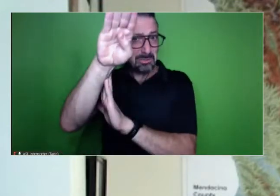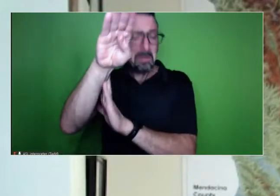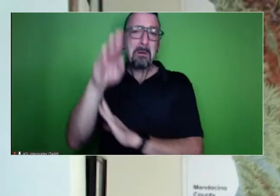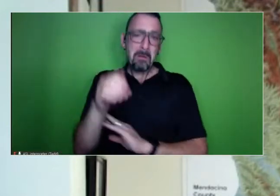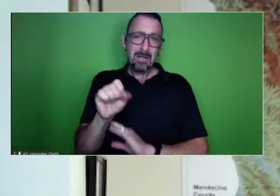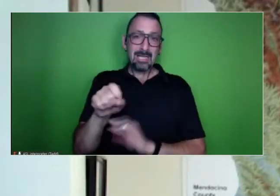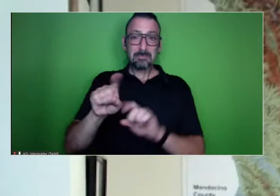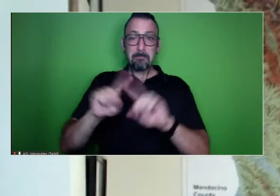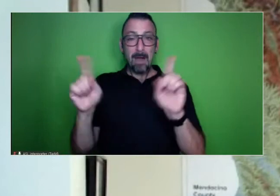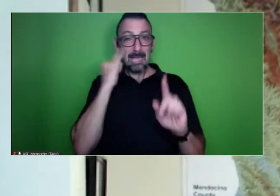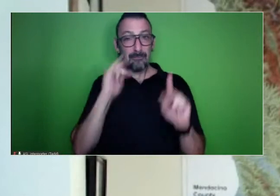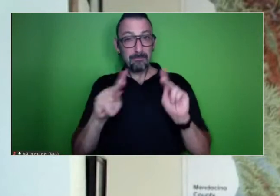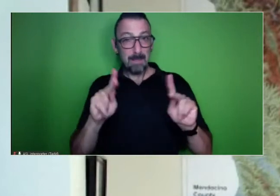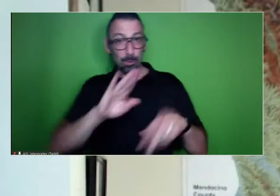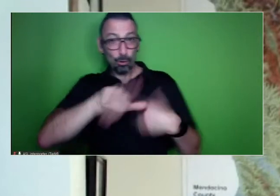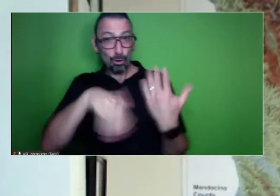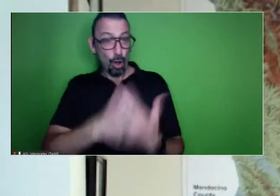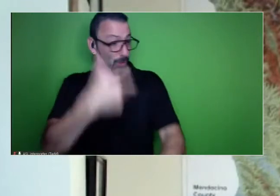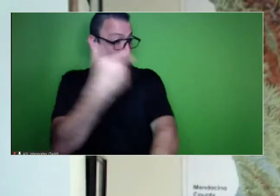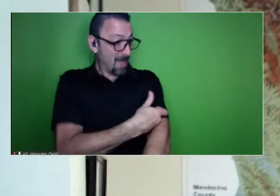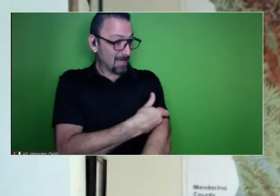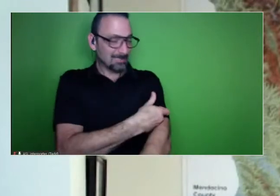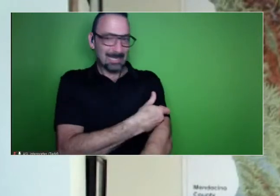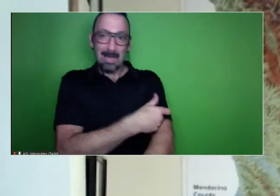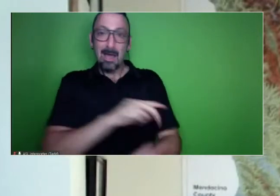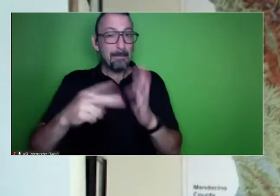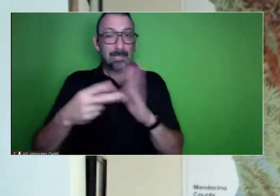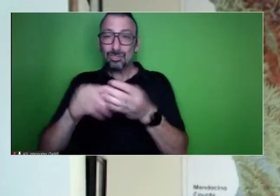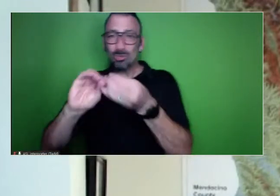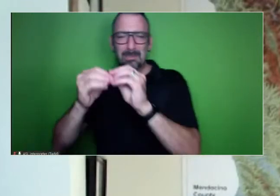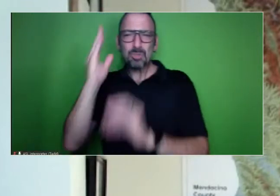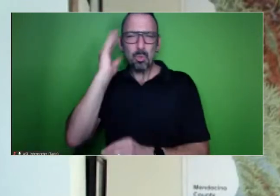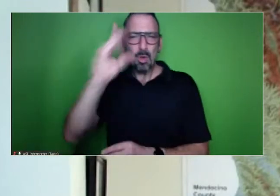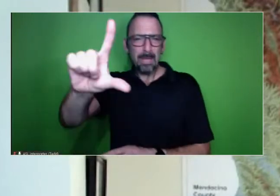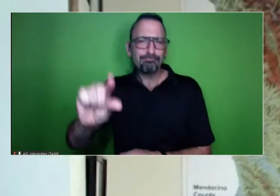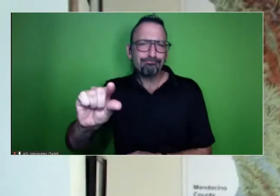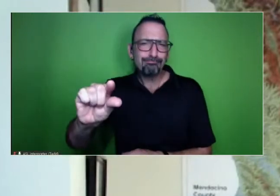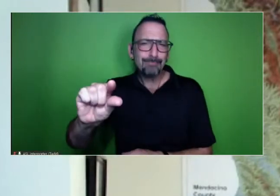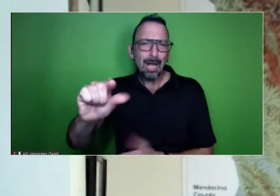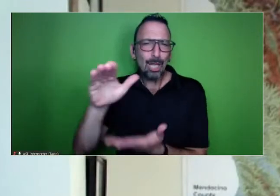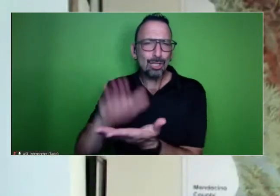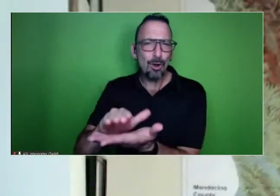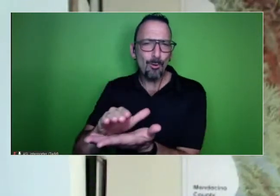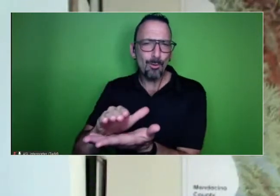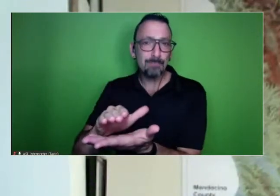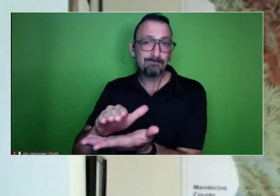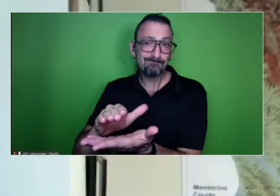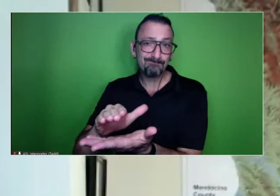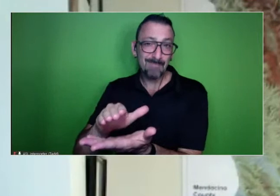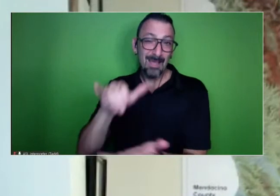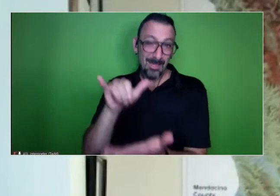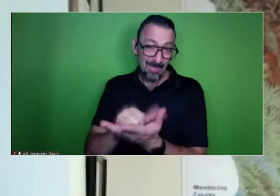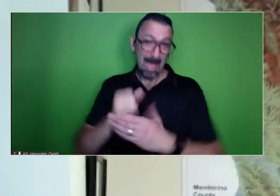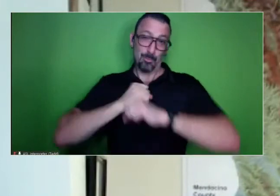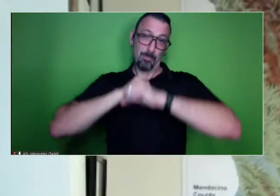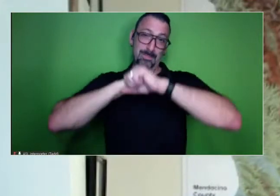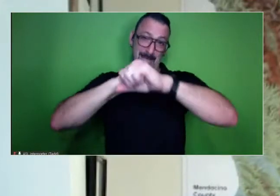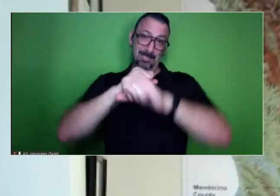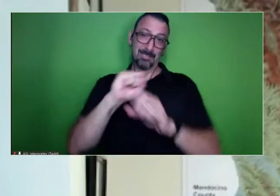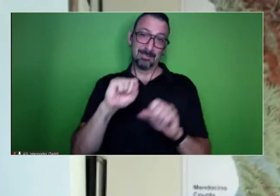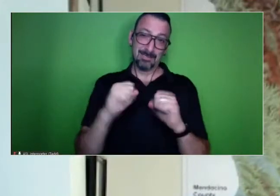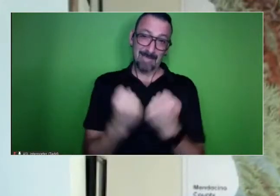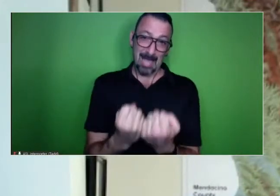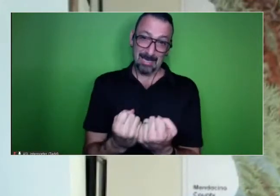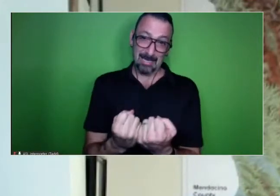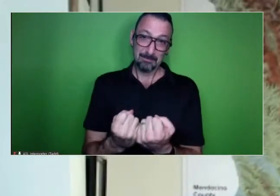it's not going to be nearly the peak that we're seeing now. And so that's our real protection as a society right now, is getting the